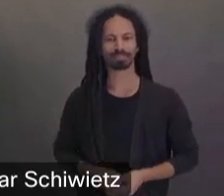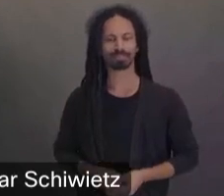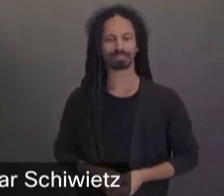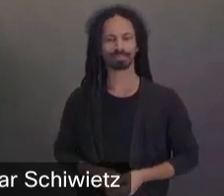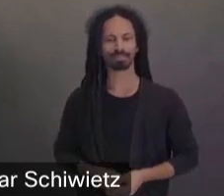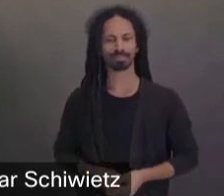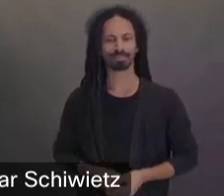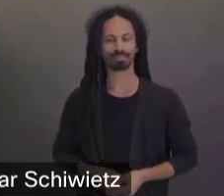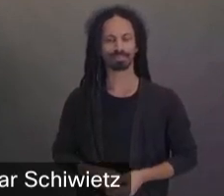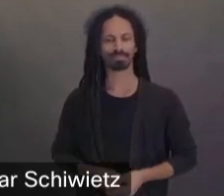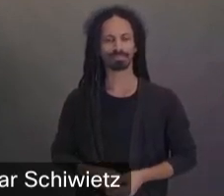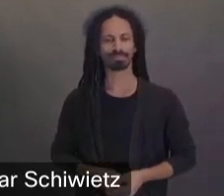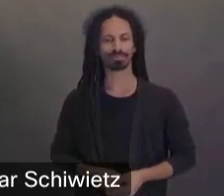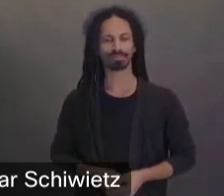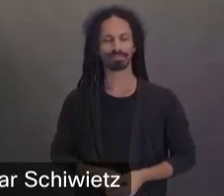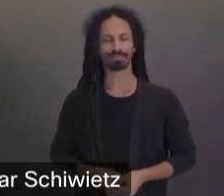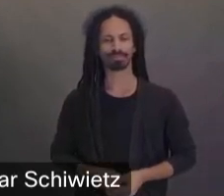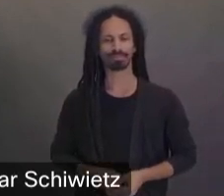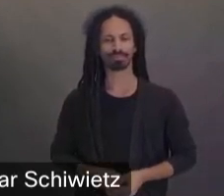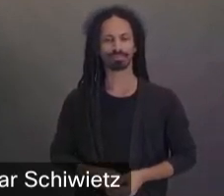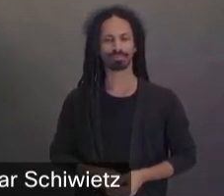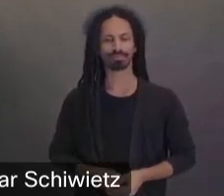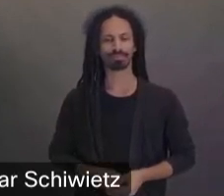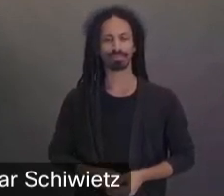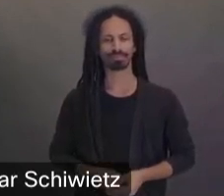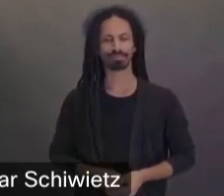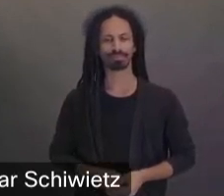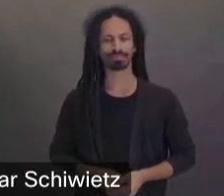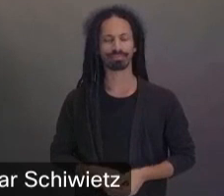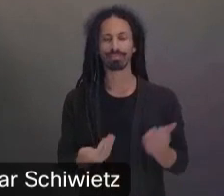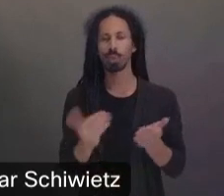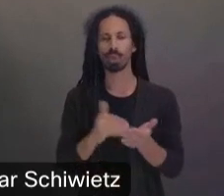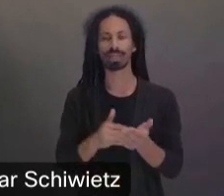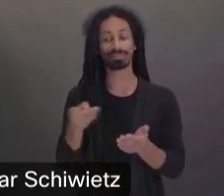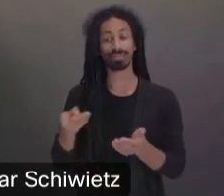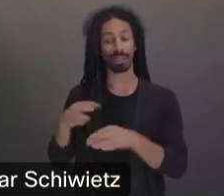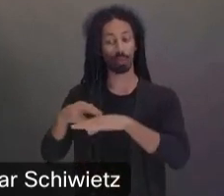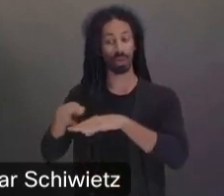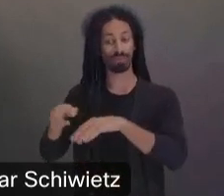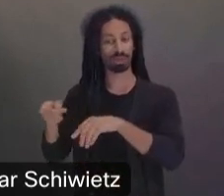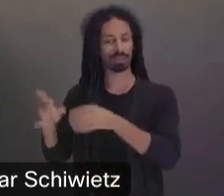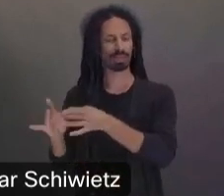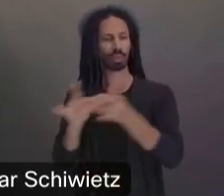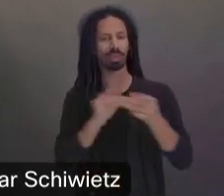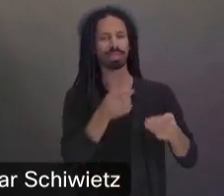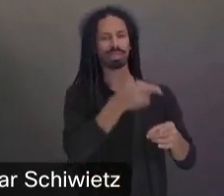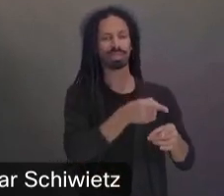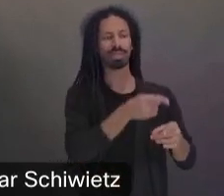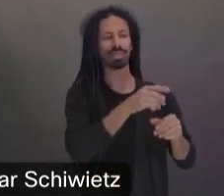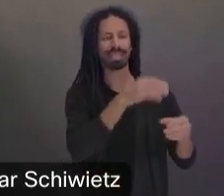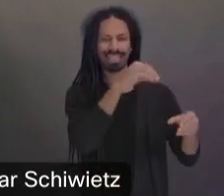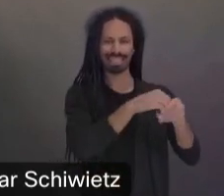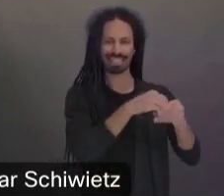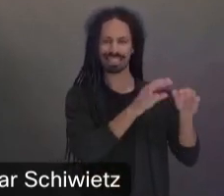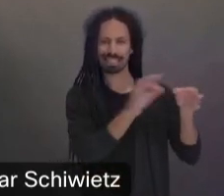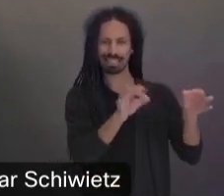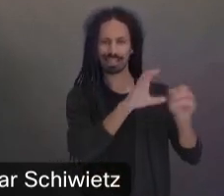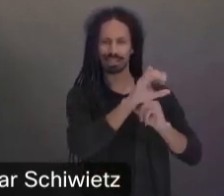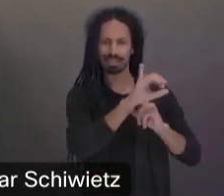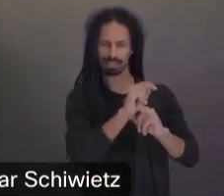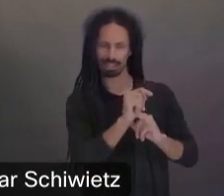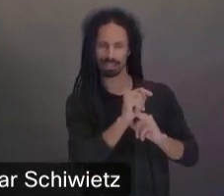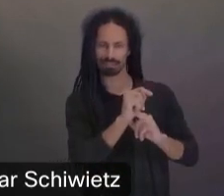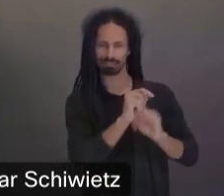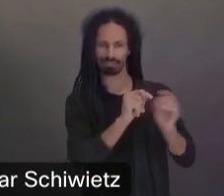our paper. So we have an in-text citation, which just provides the author and date element,